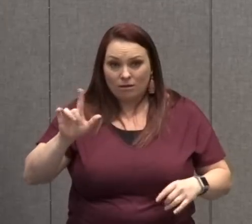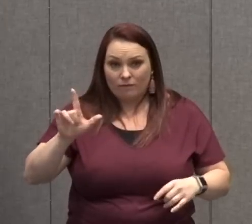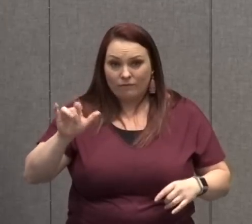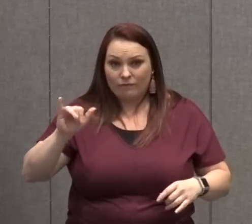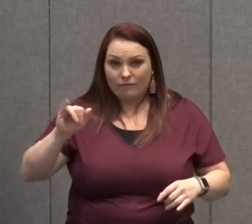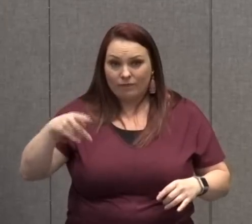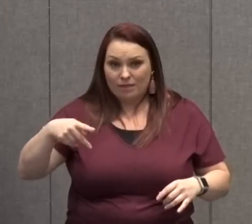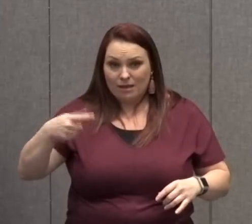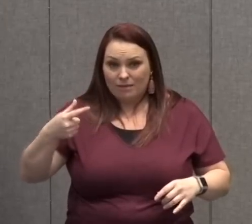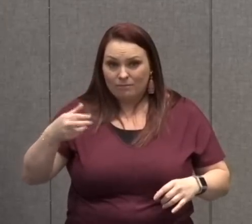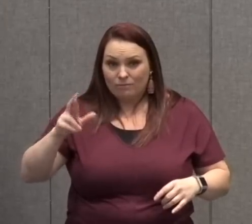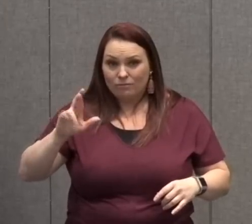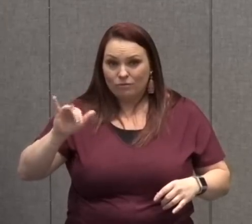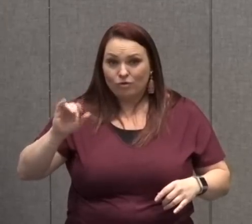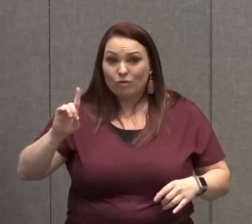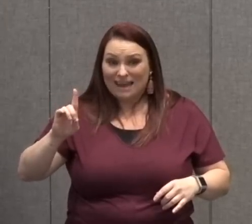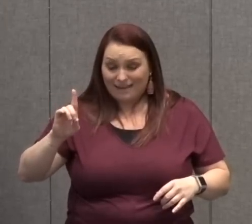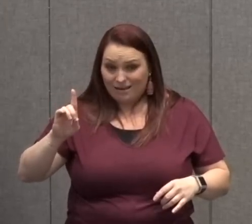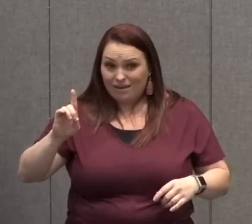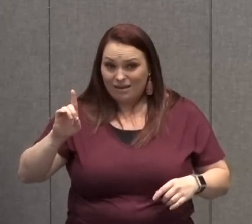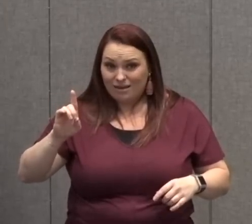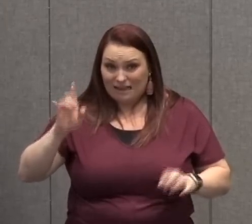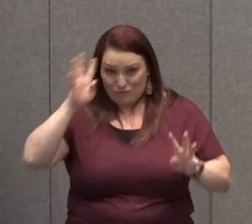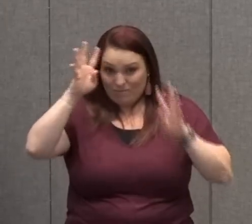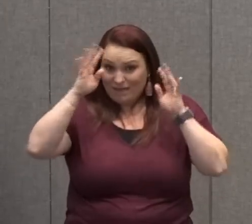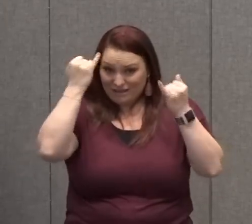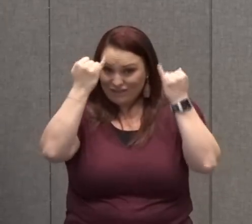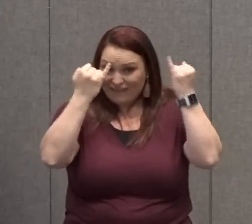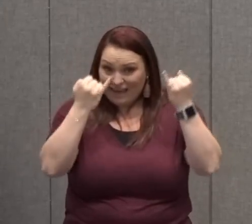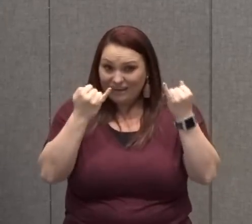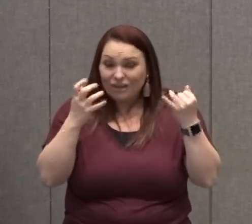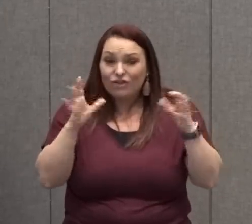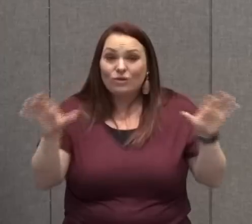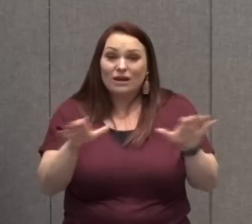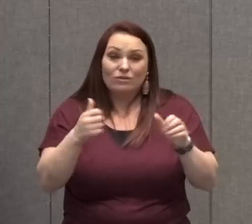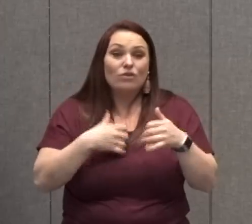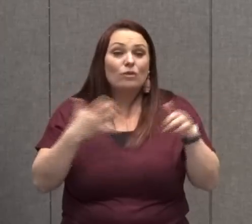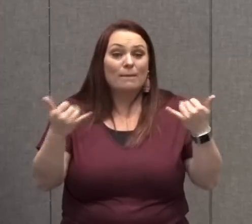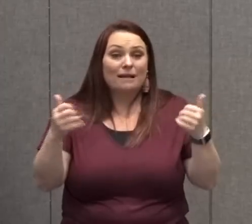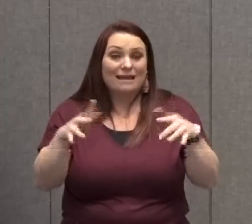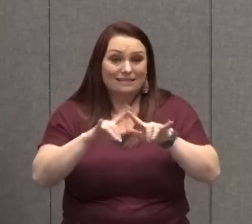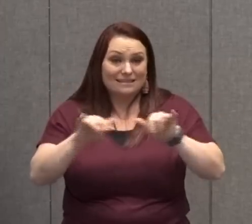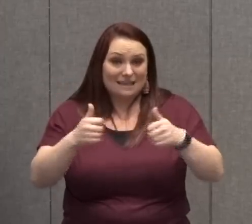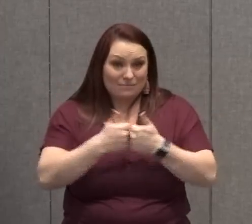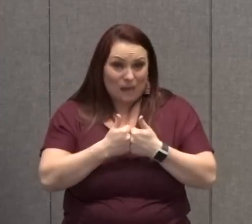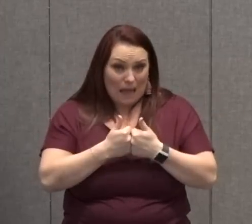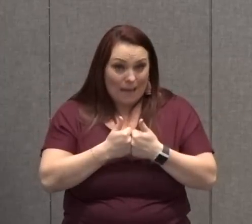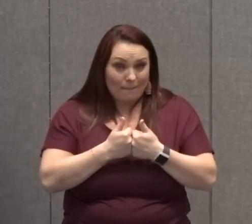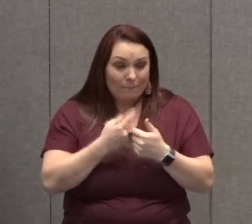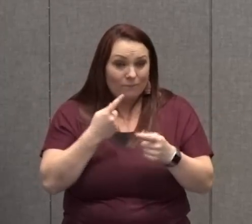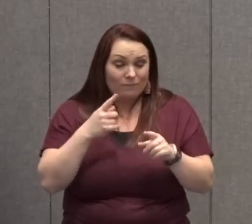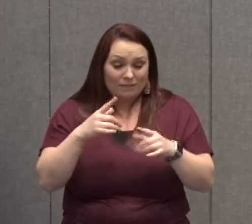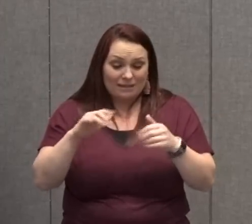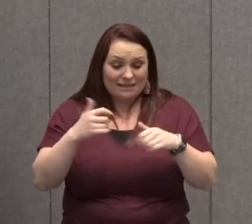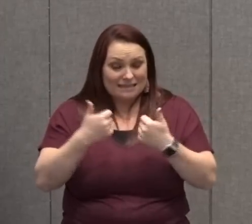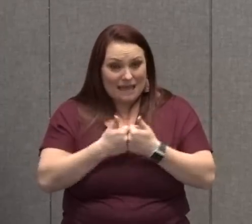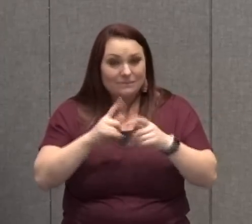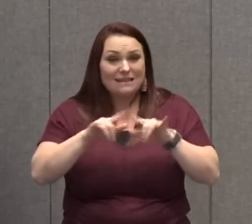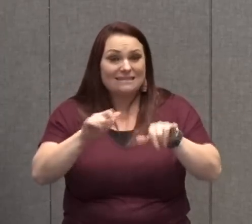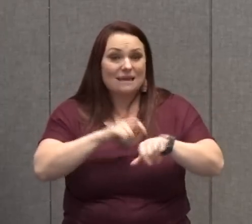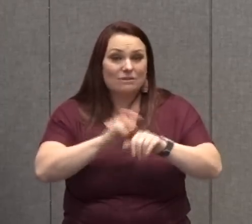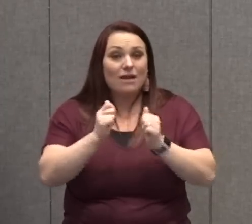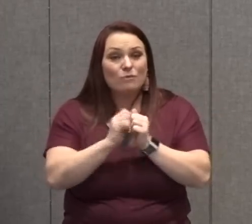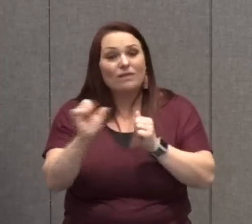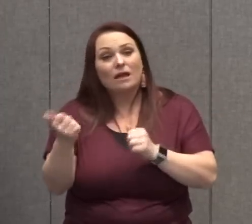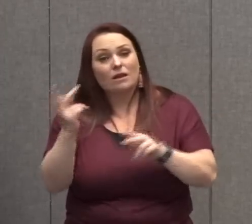and you can play with someone else at the same time with your videos right that's great are you ready to learn about my game I can't wait